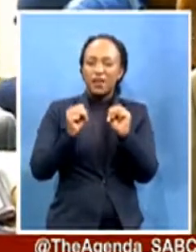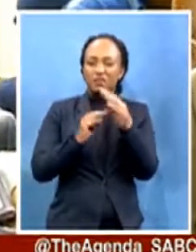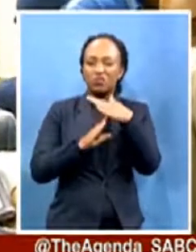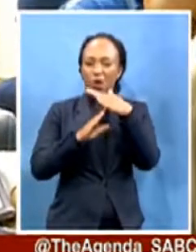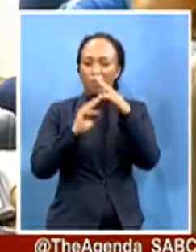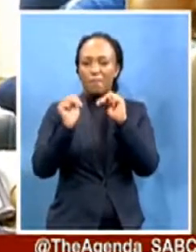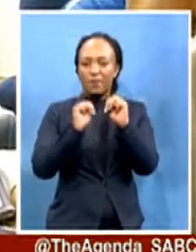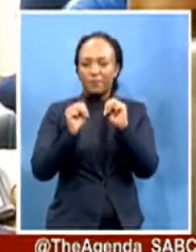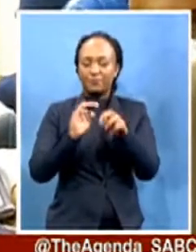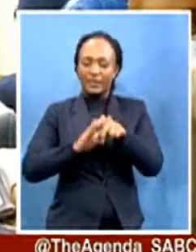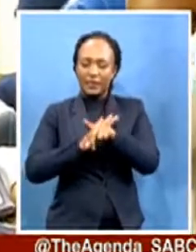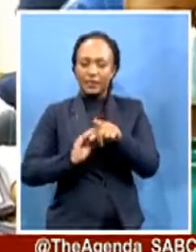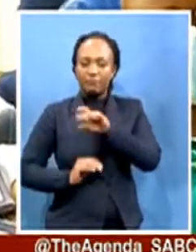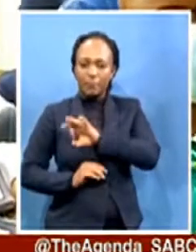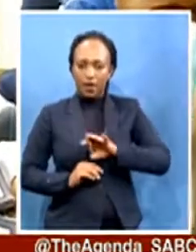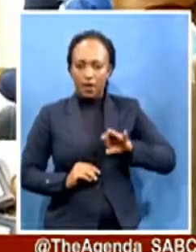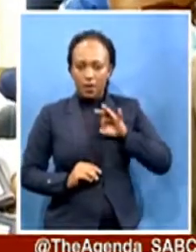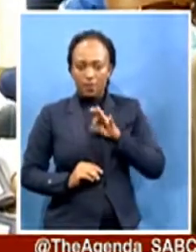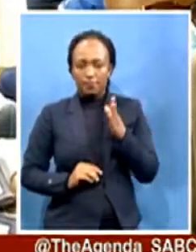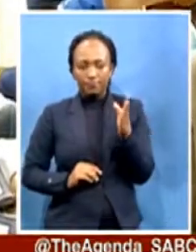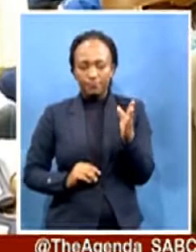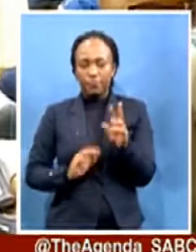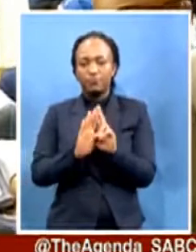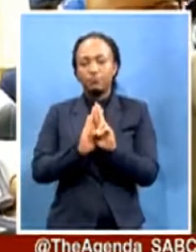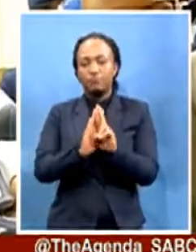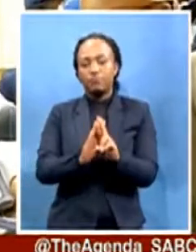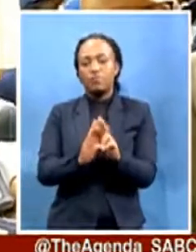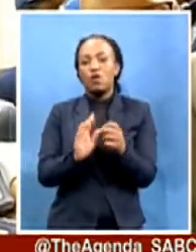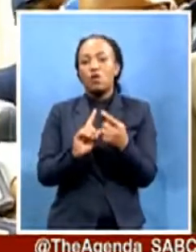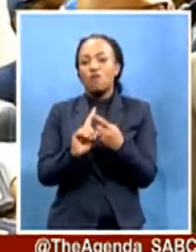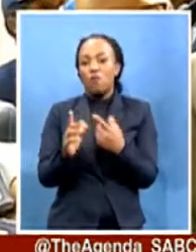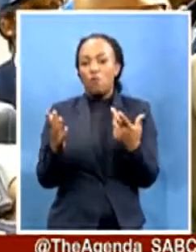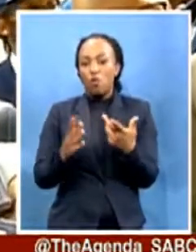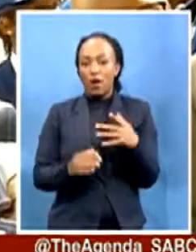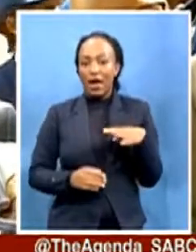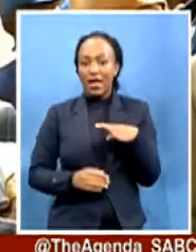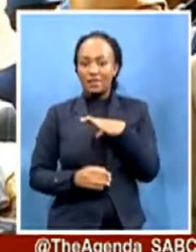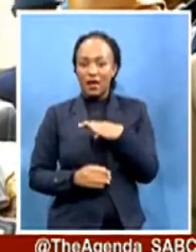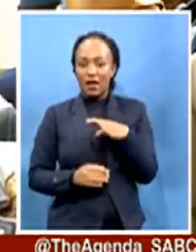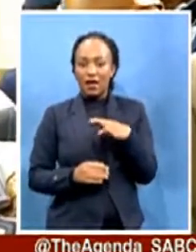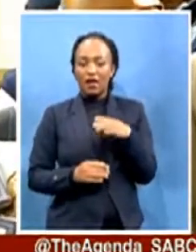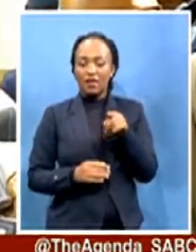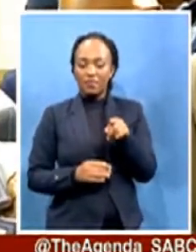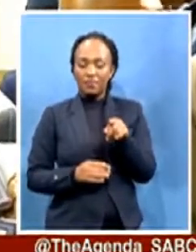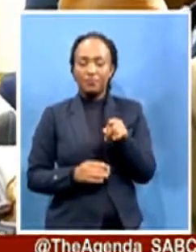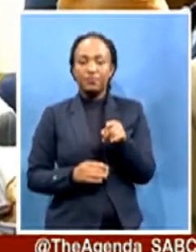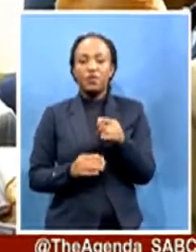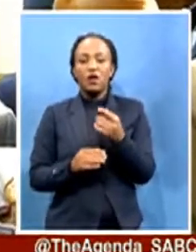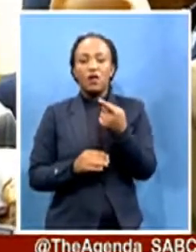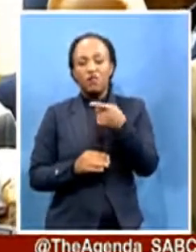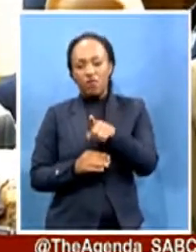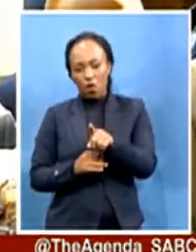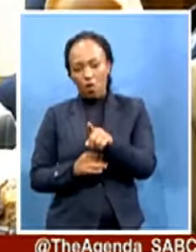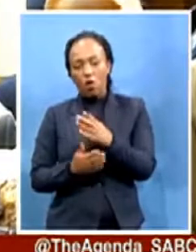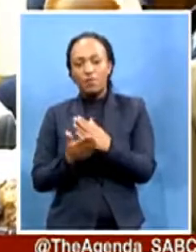the representatives, the councillors, on behalf of the local municipality, the